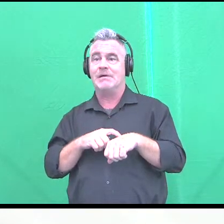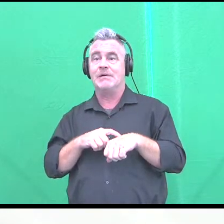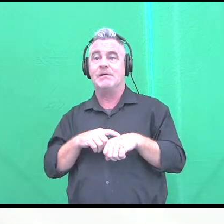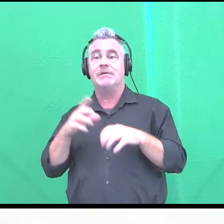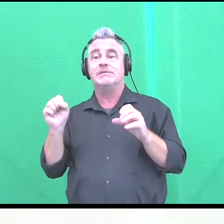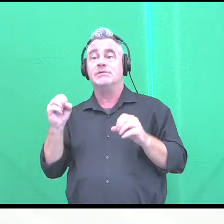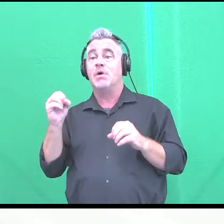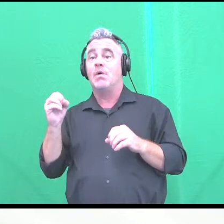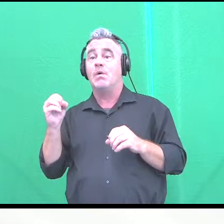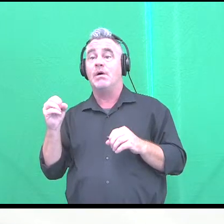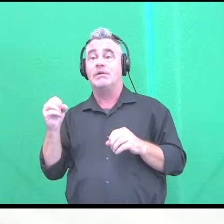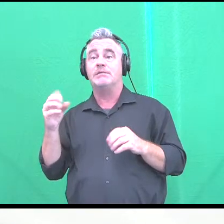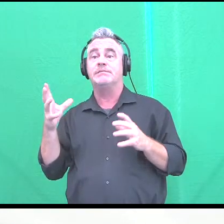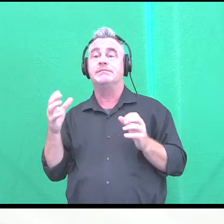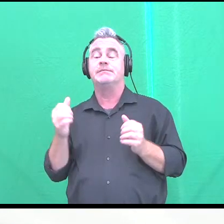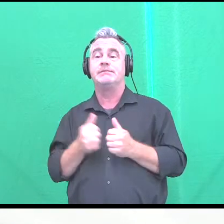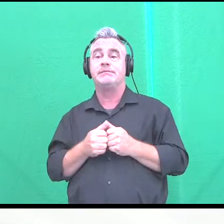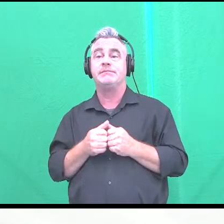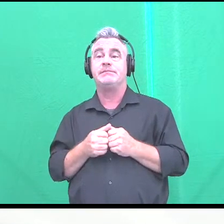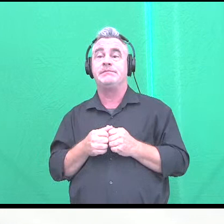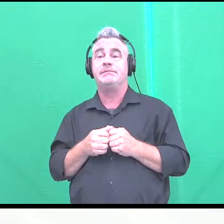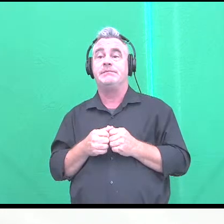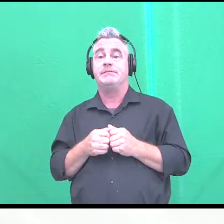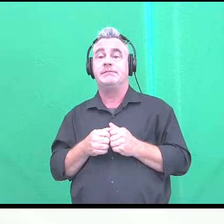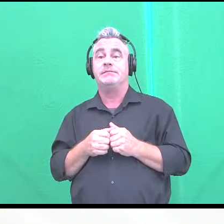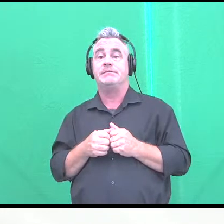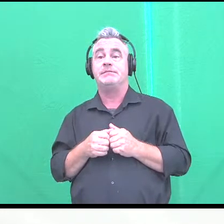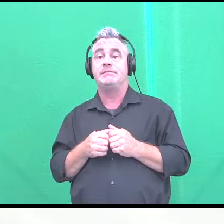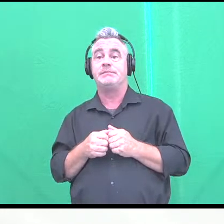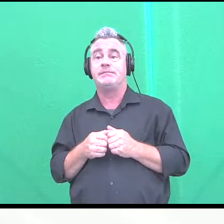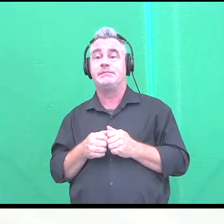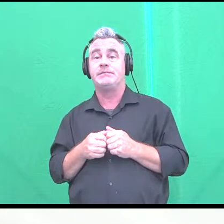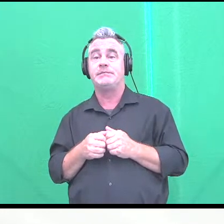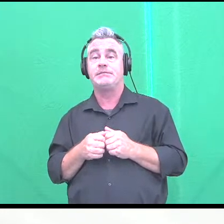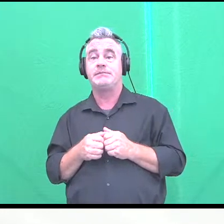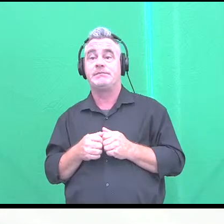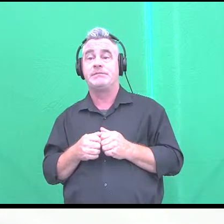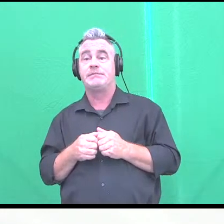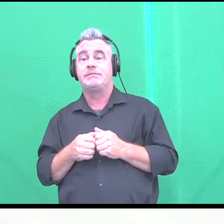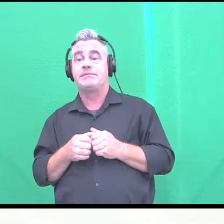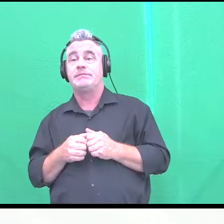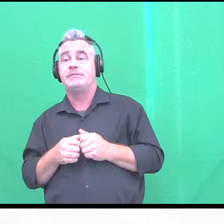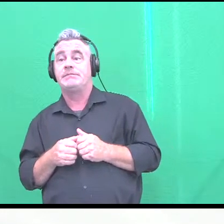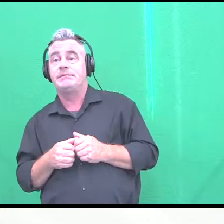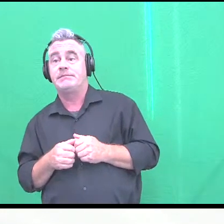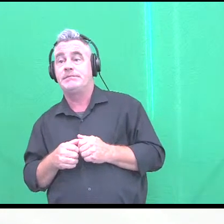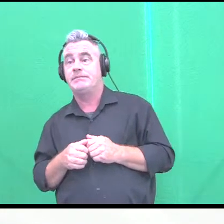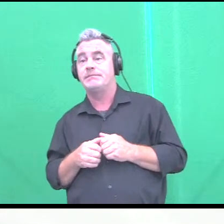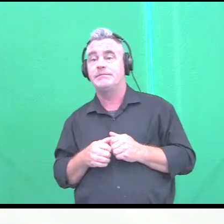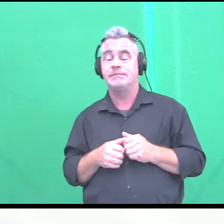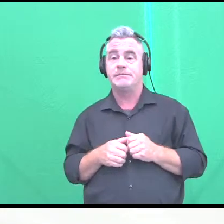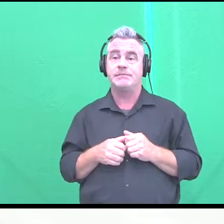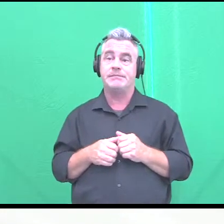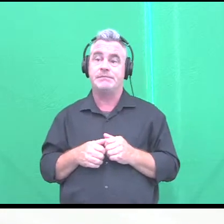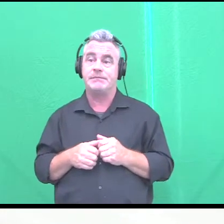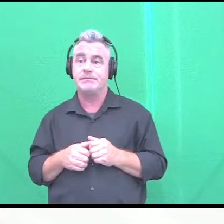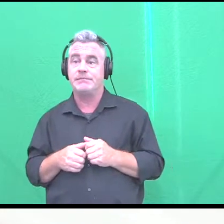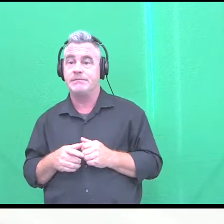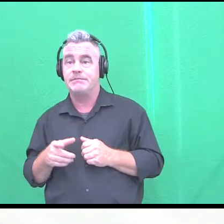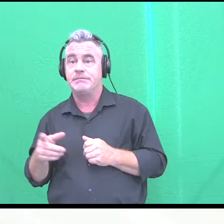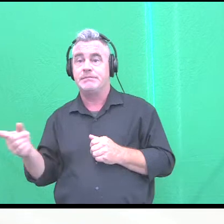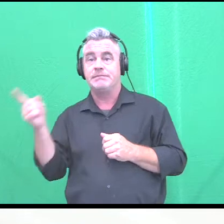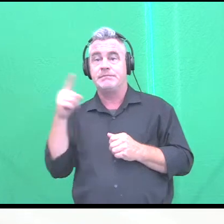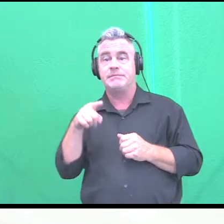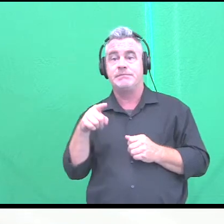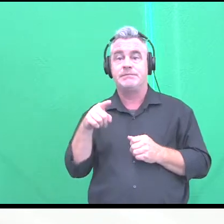So, with that, we will move on to the next item, and I believe that would be Superintendent's